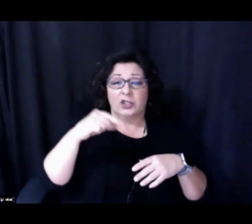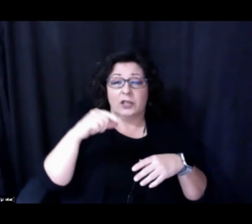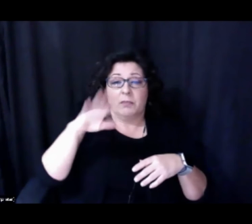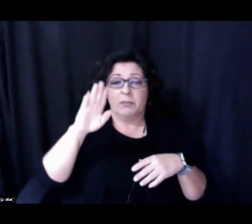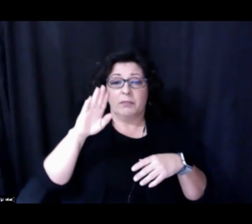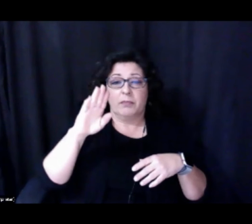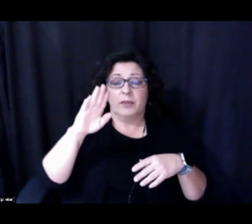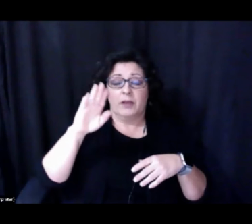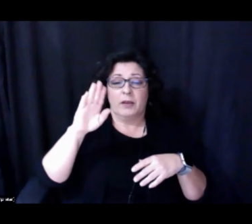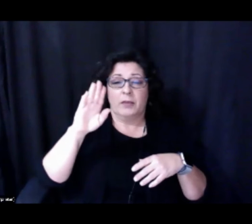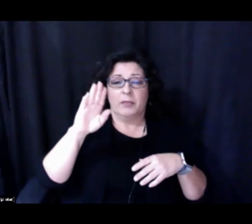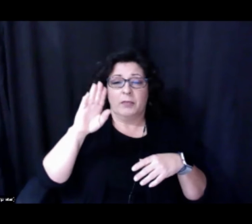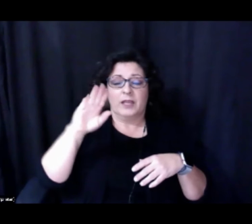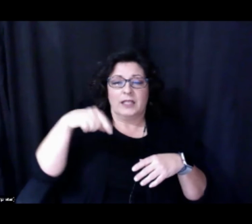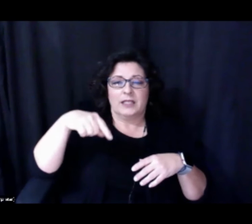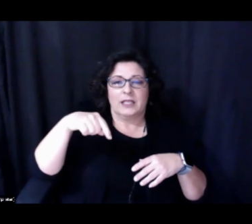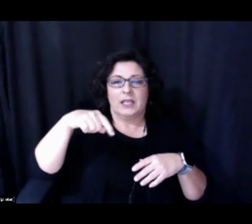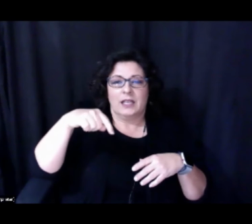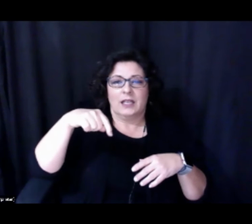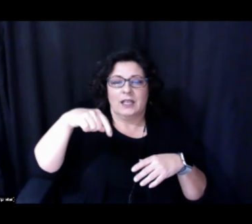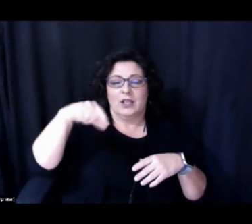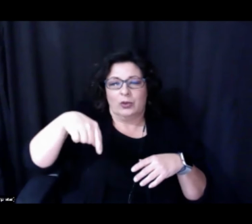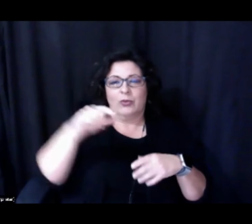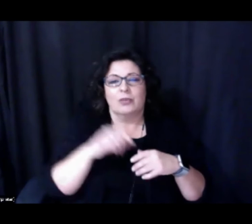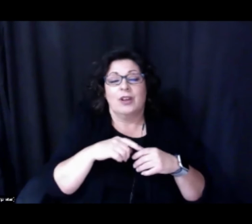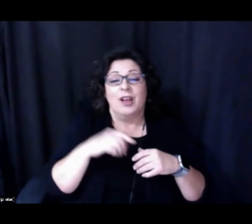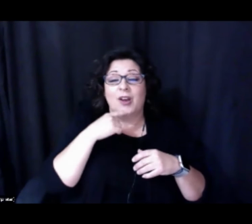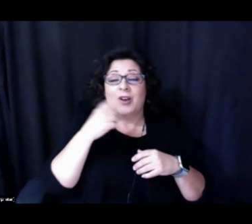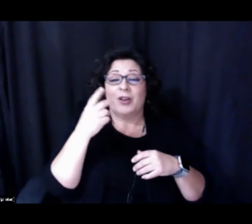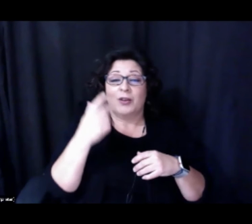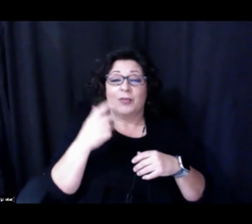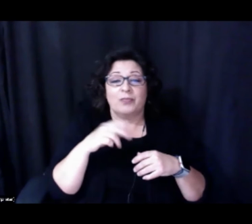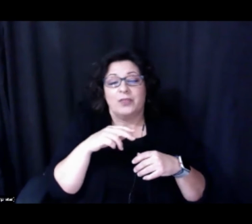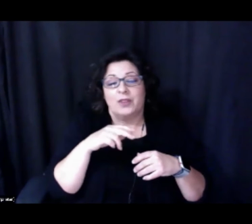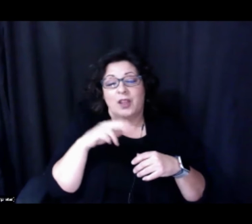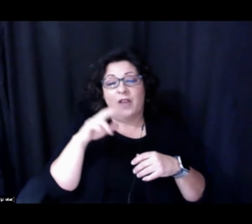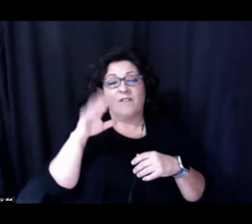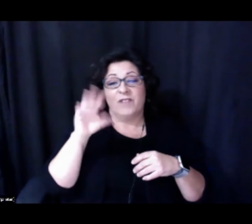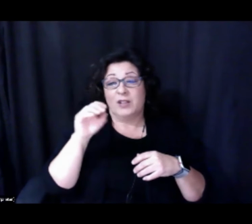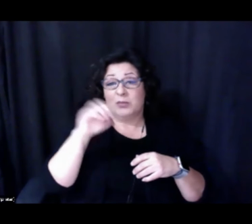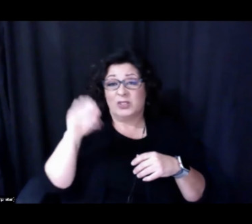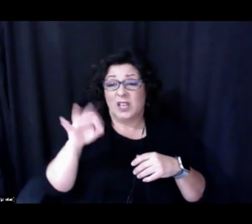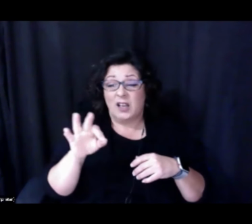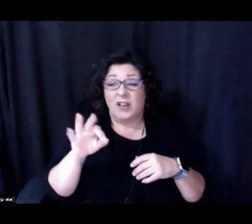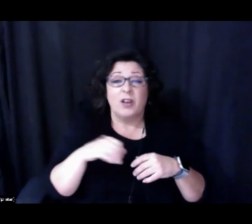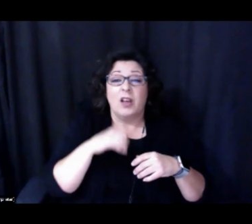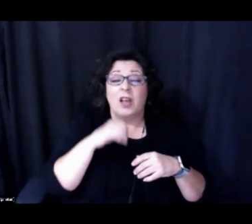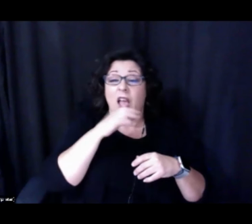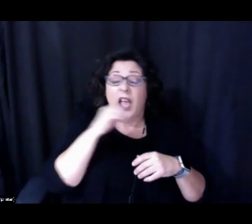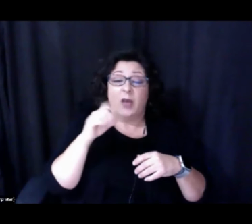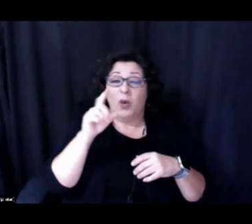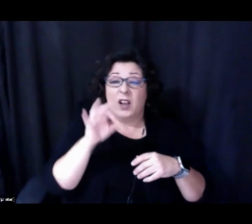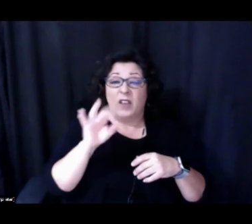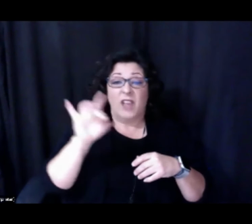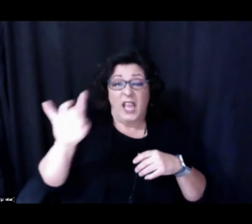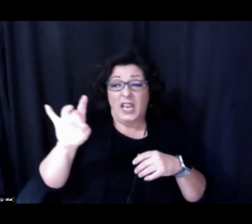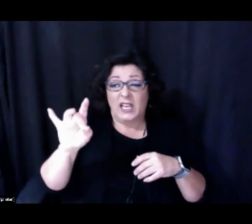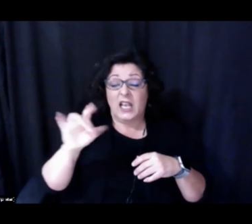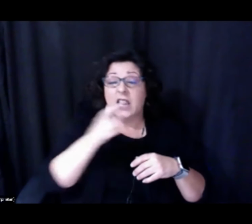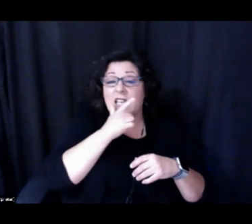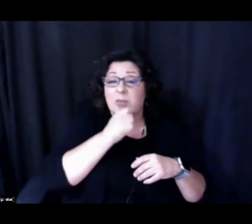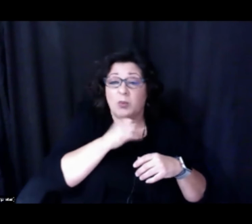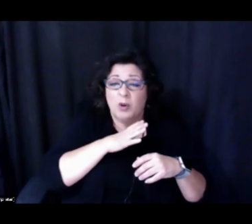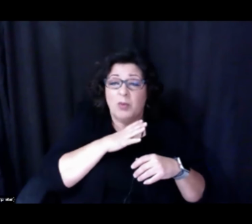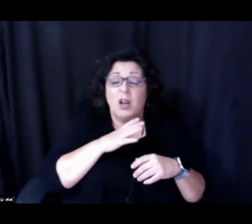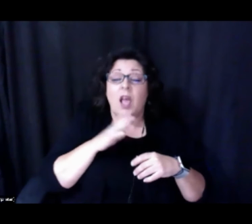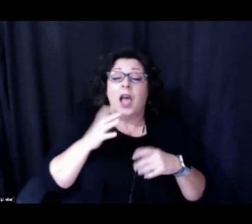So 1 in 2, 50% of bisexual women and 1 in 8 lesbian women have experienced rape or attempted